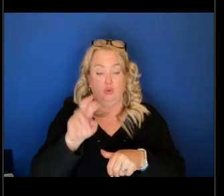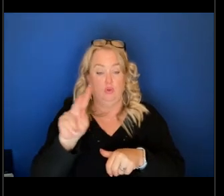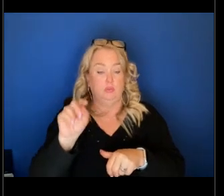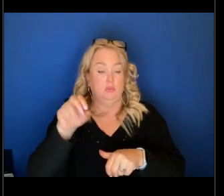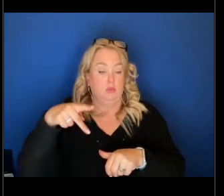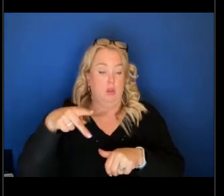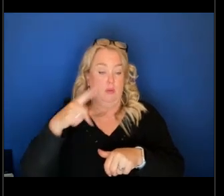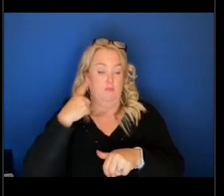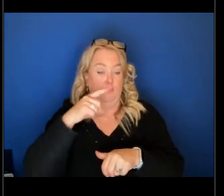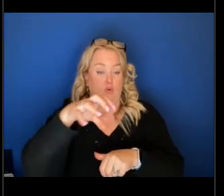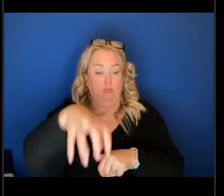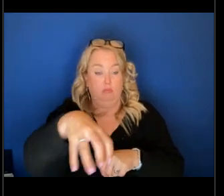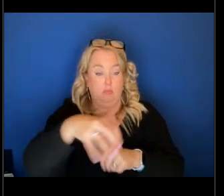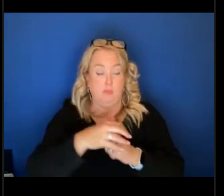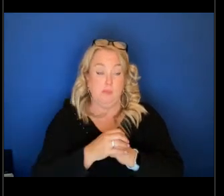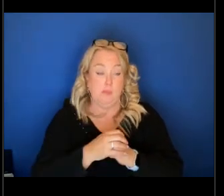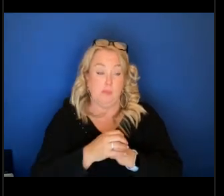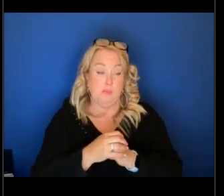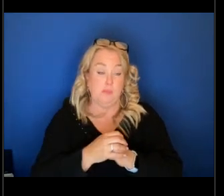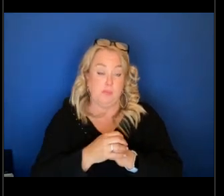base.